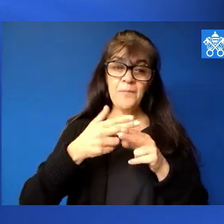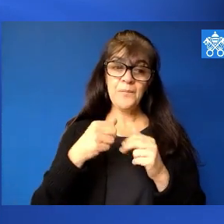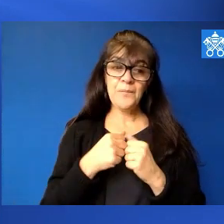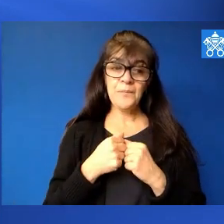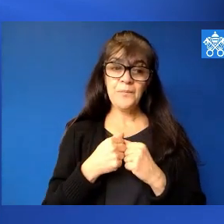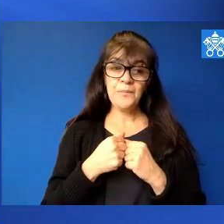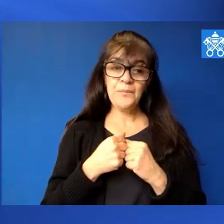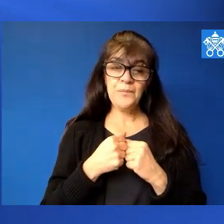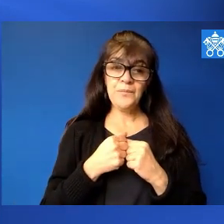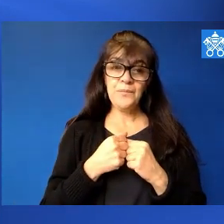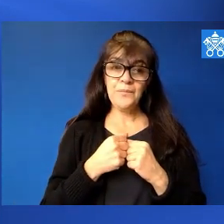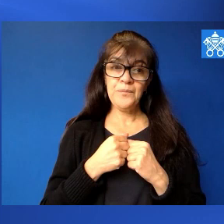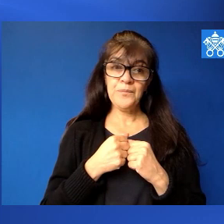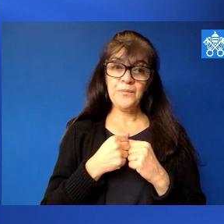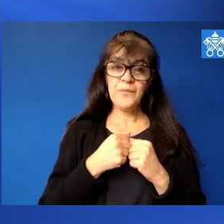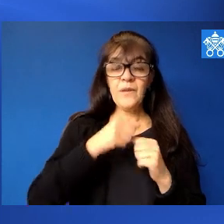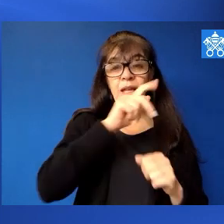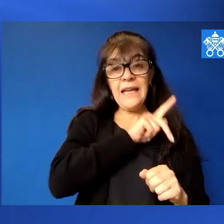sanctificetur nomen